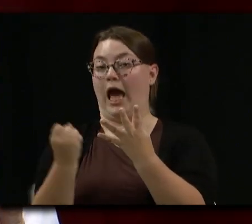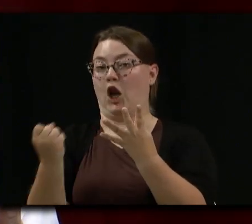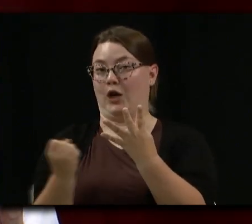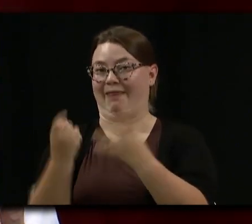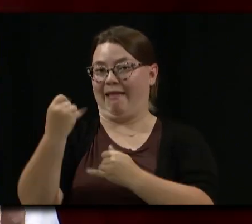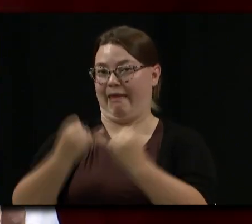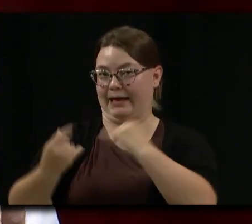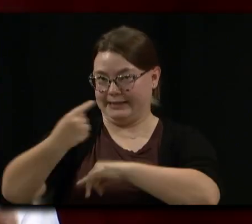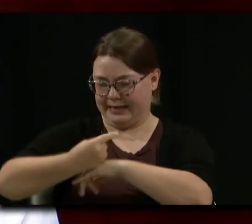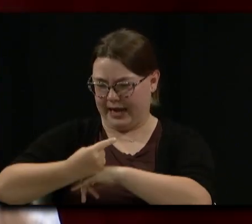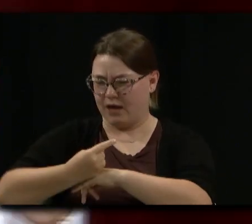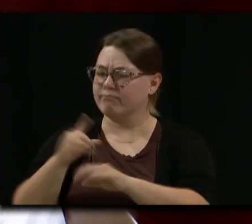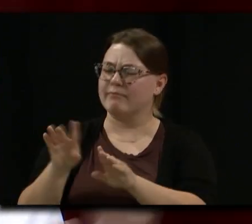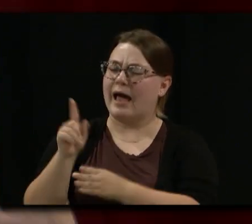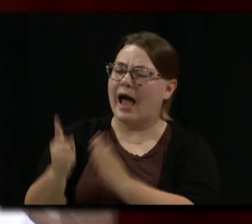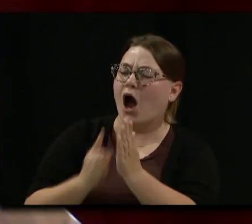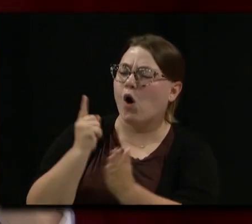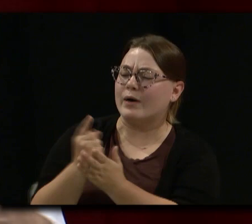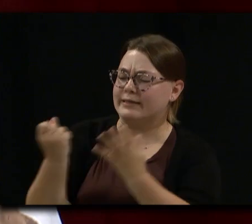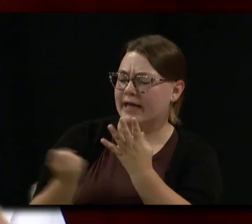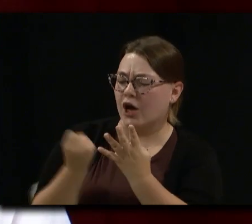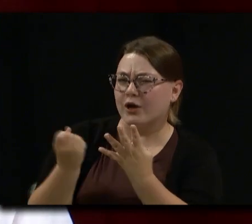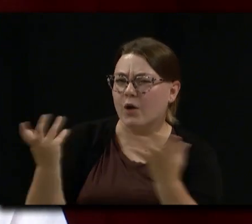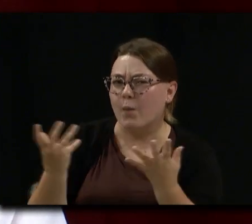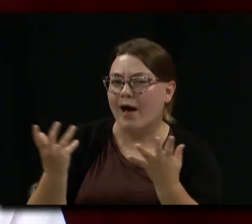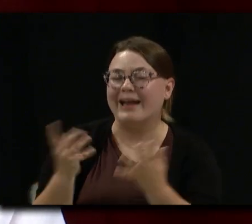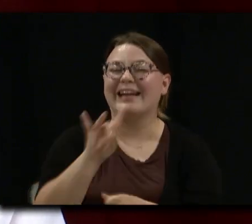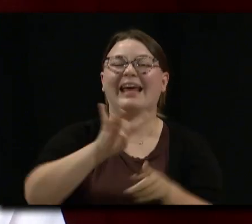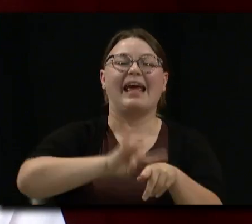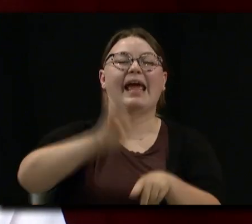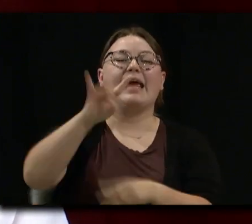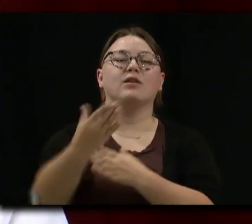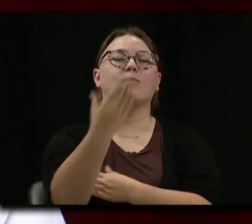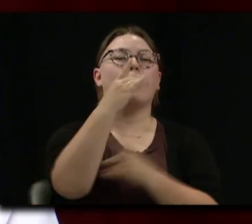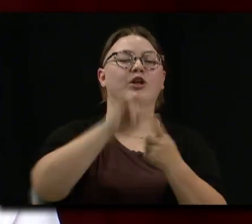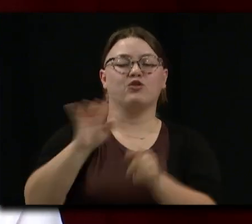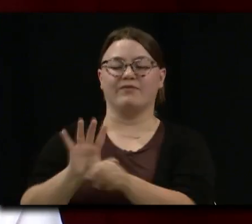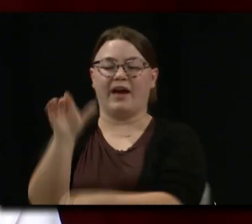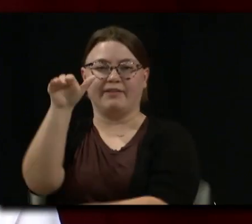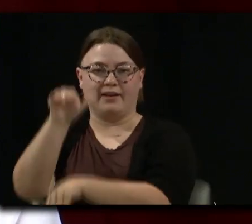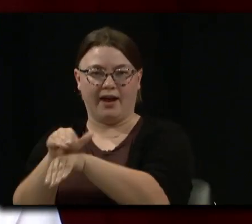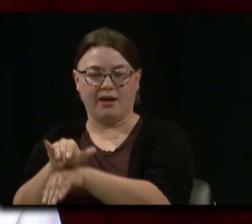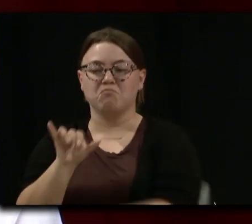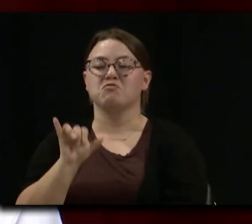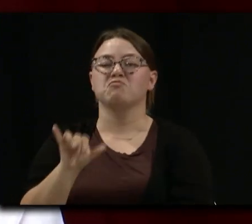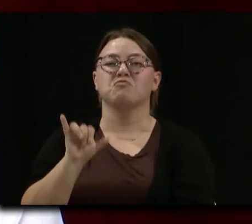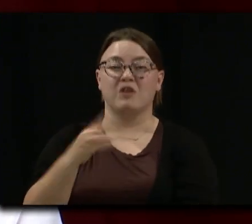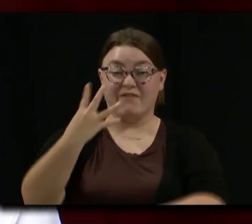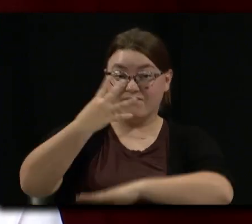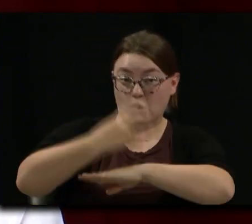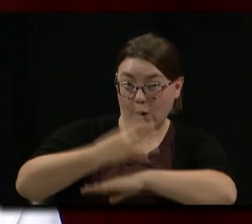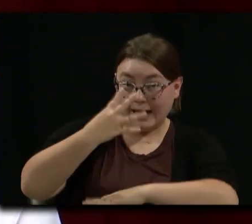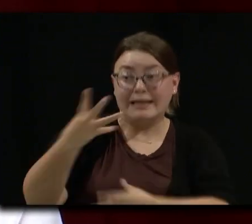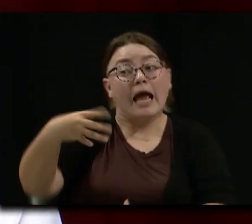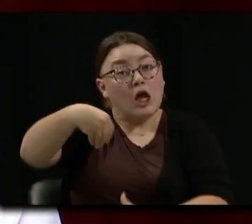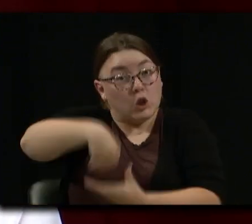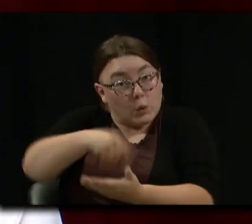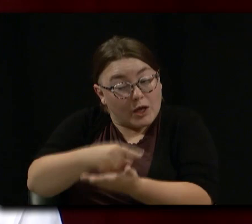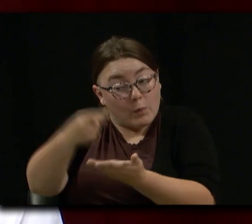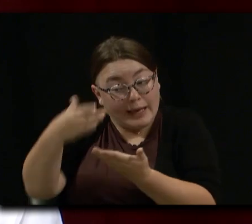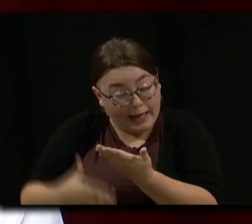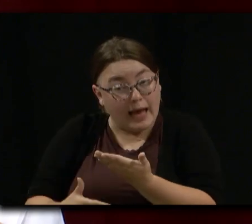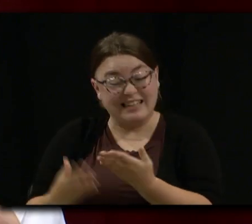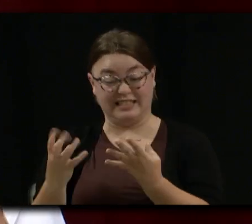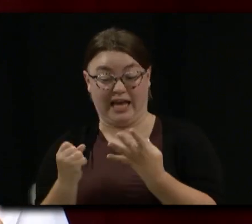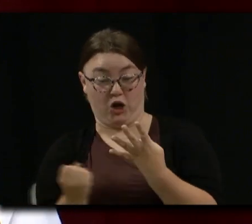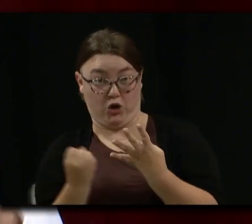Saturday? 8 to 5. Okay, so business hours mm-hmm. on a Saturday, really leaving people 4 days, including some weekend time, to